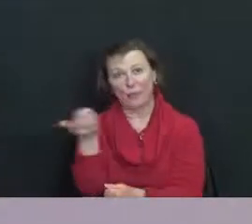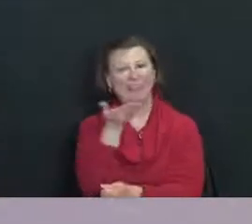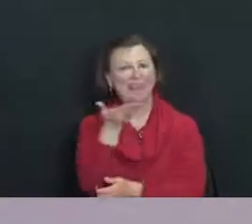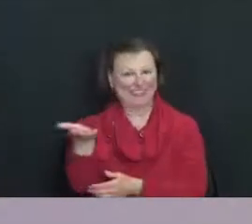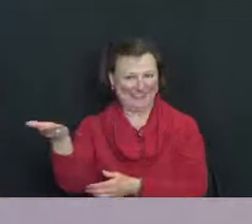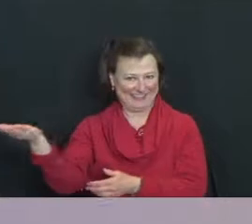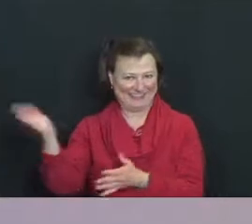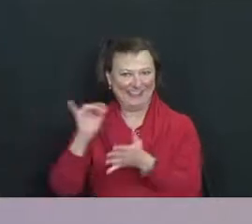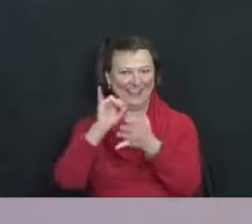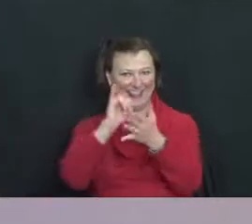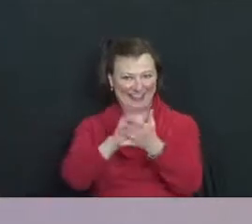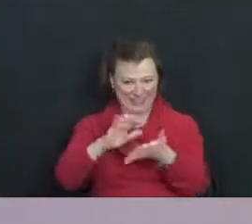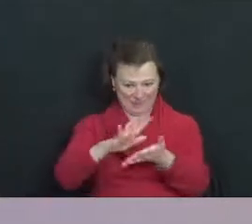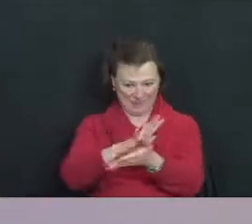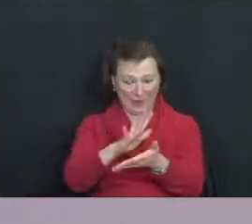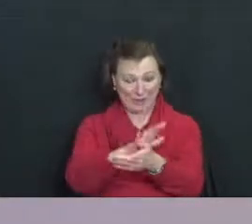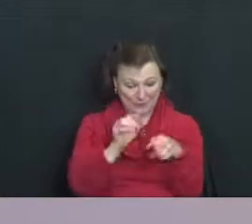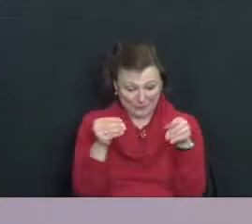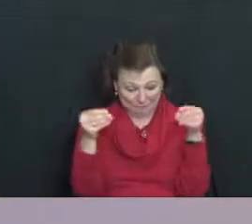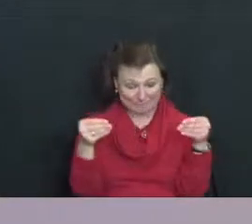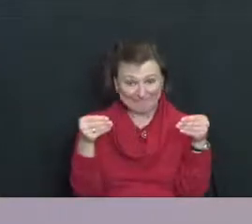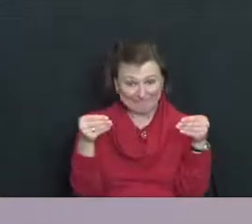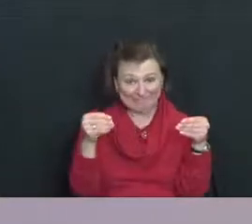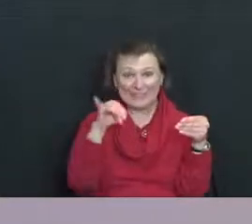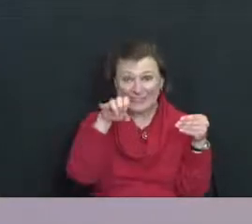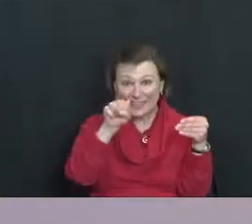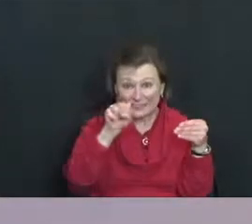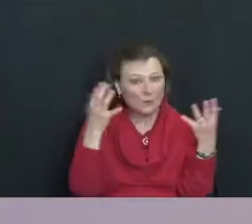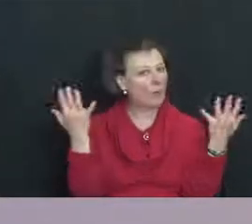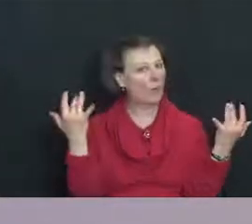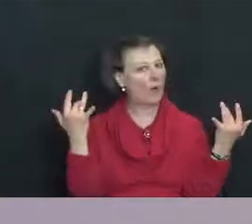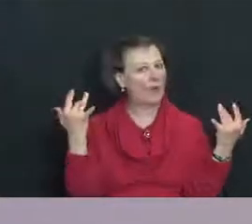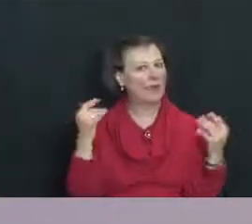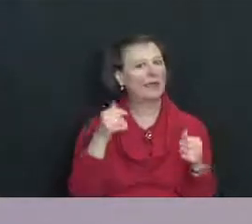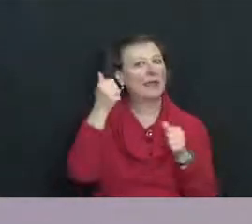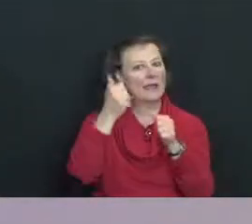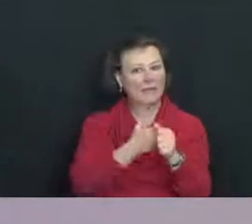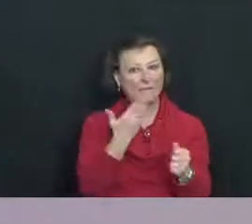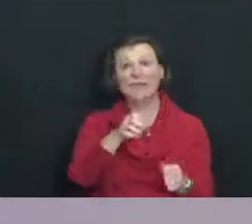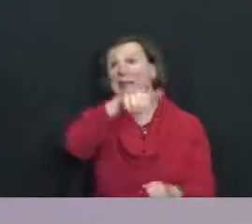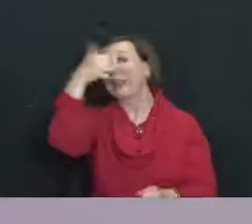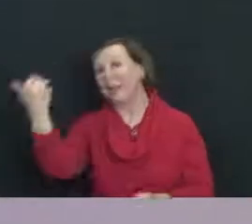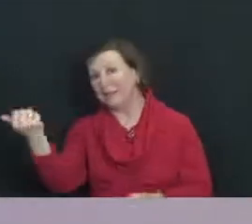This sheet of paper is because everything else is.